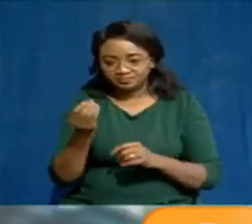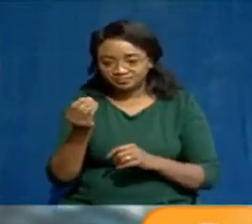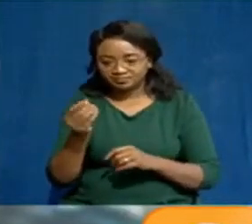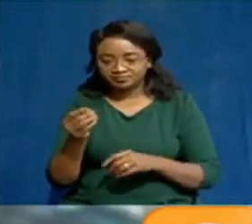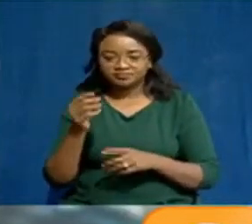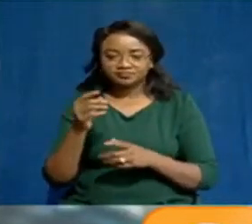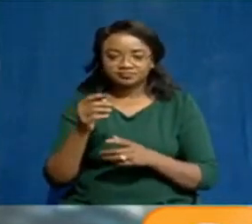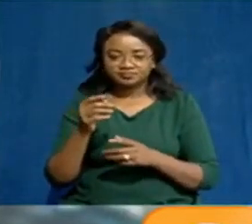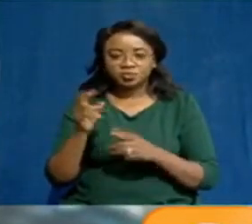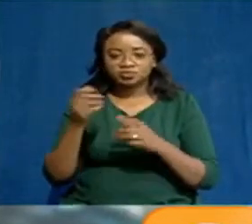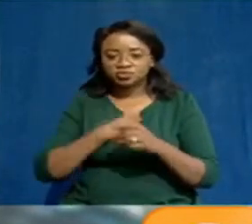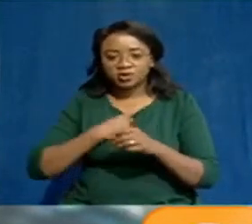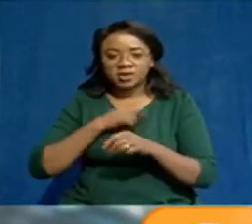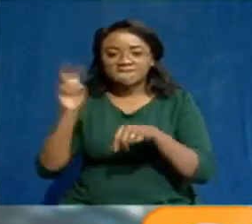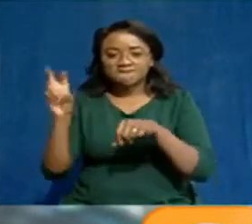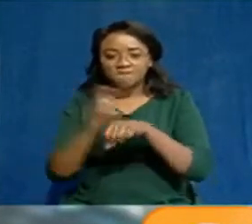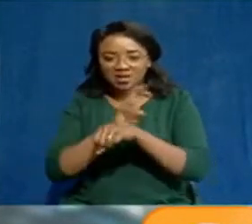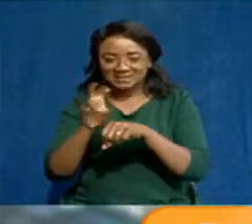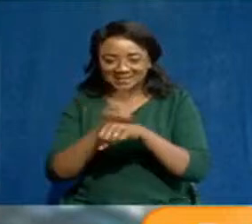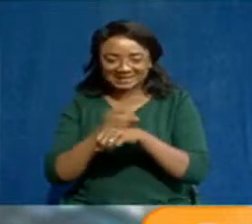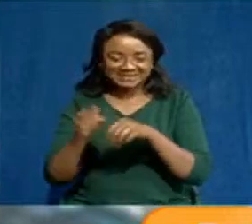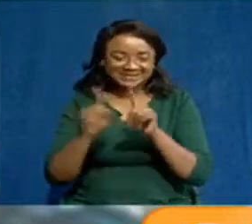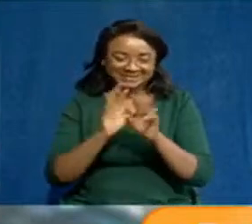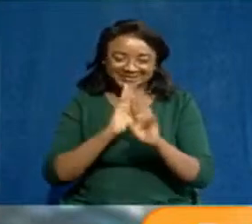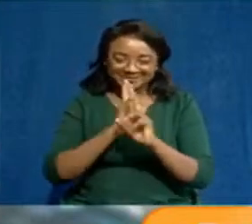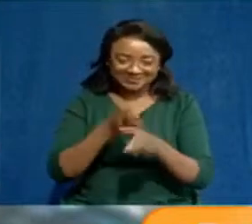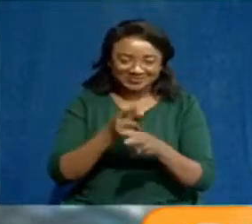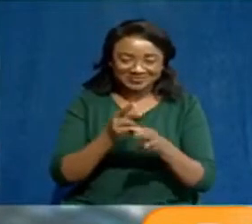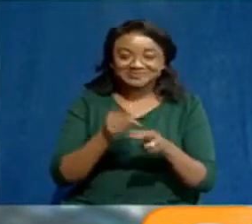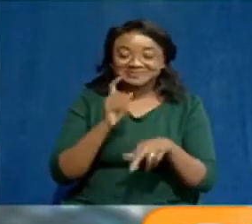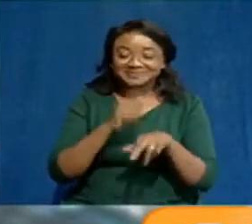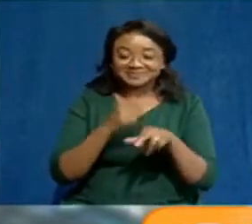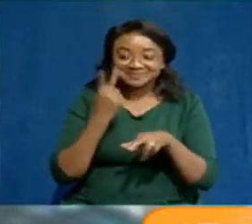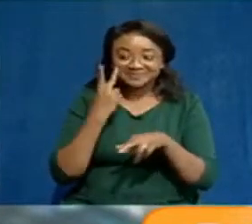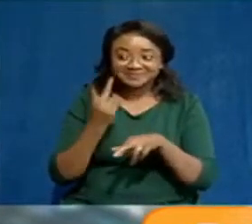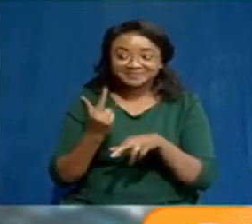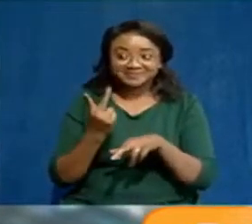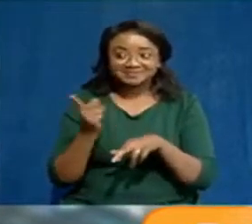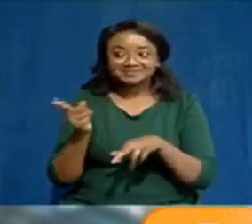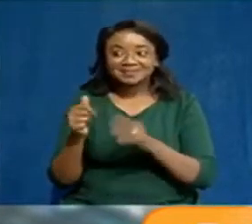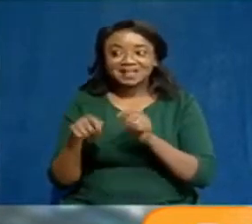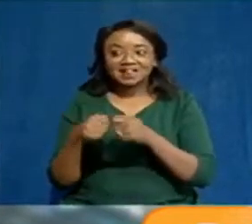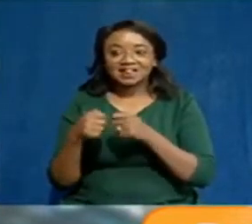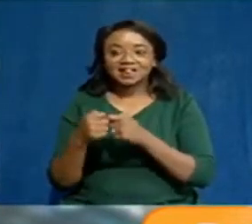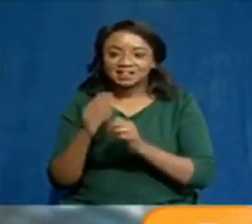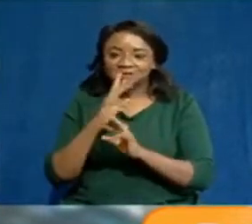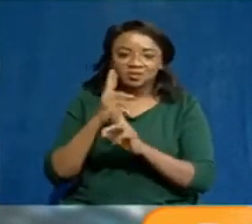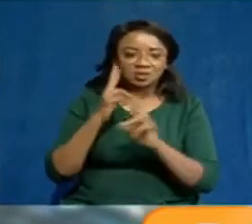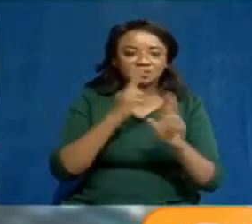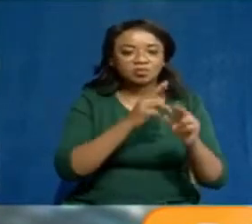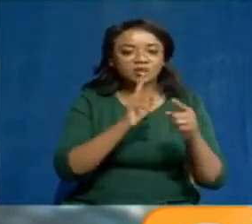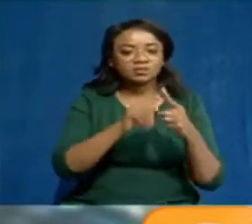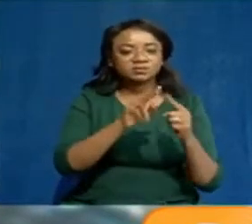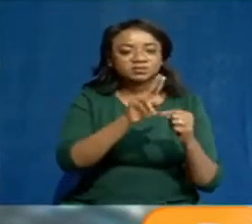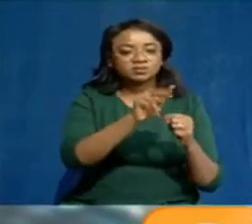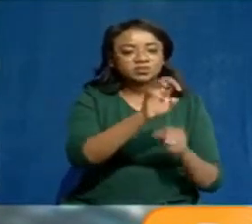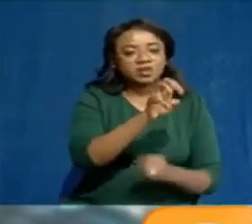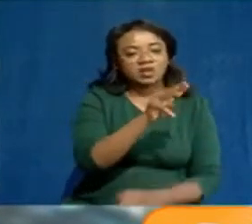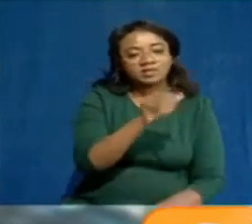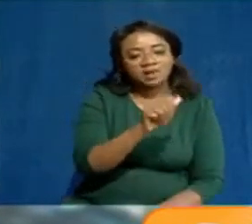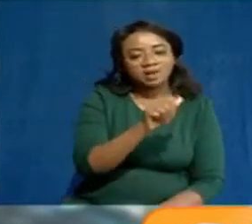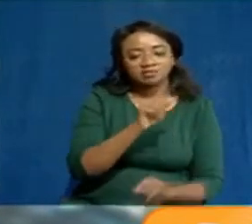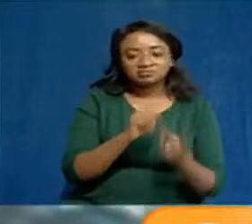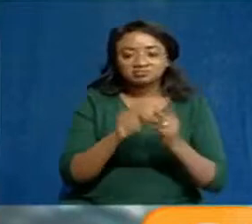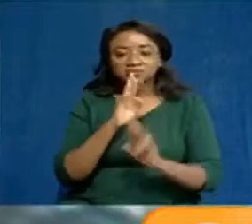Mm-hmm. Yes, you report to NEMA, you report to Kanjo, no one is